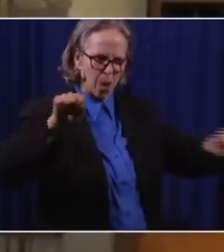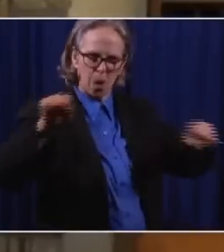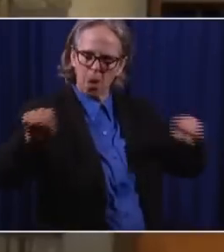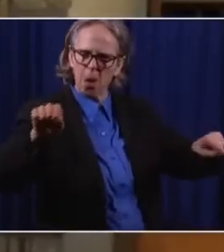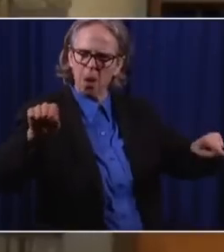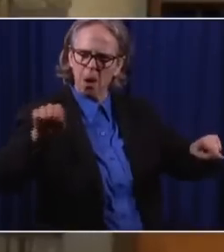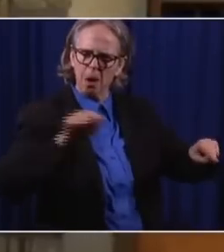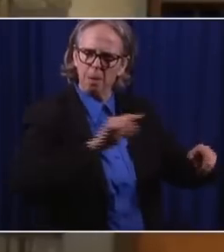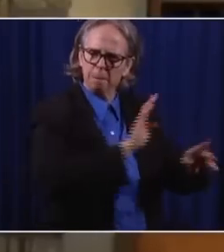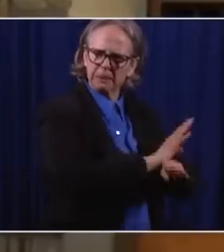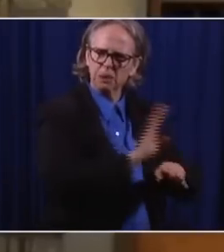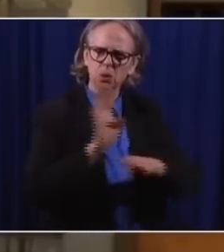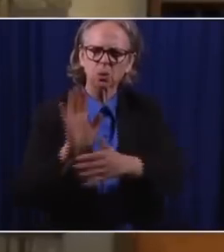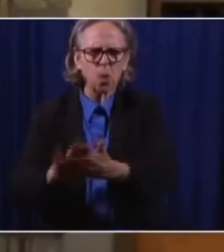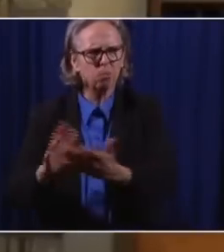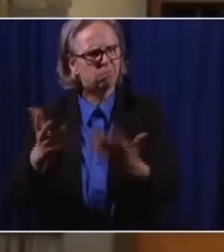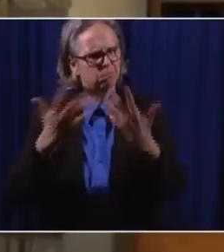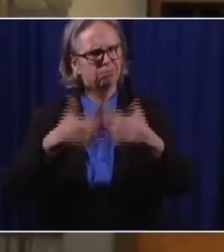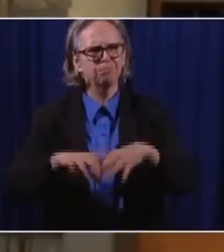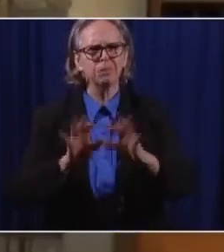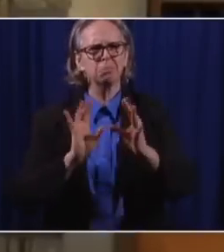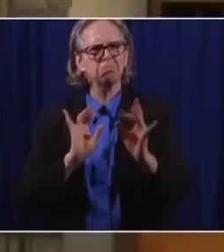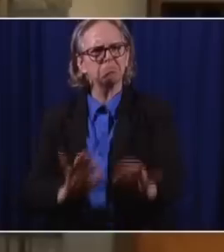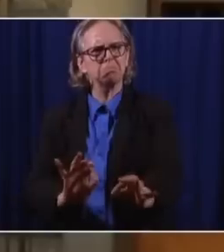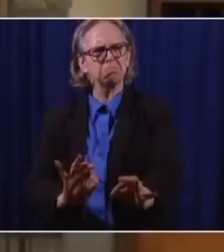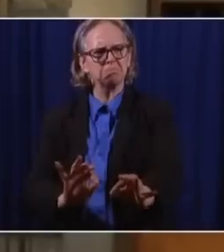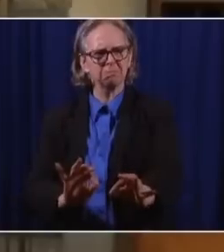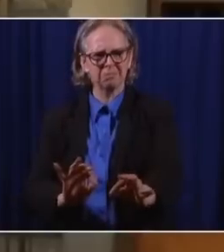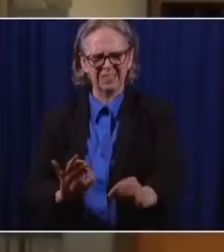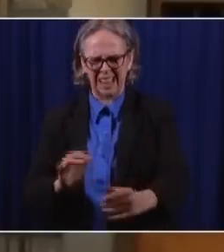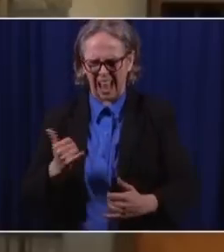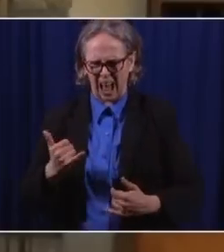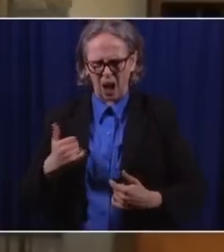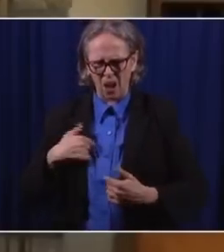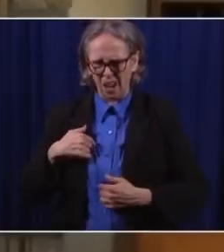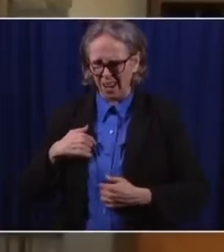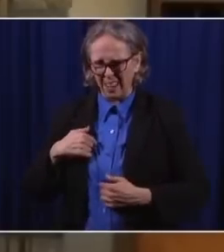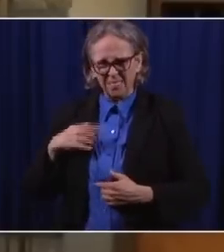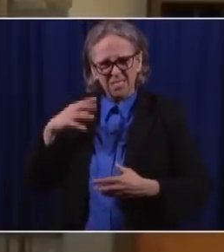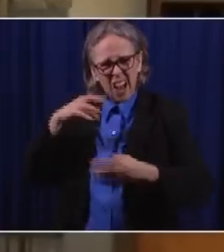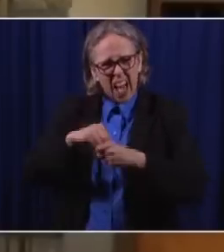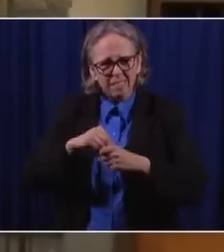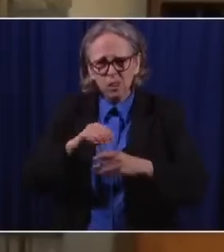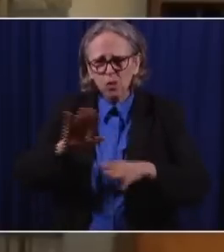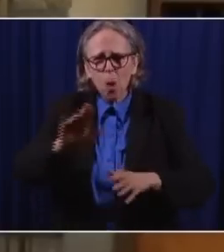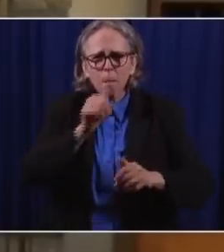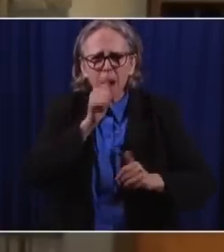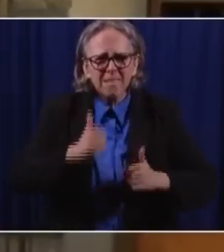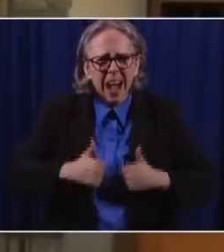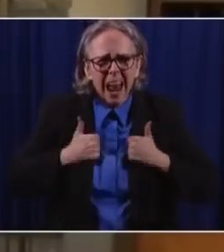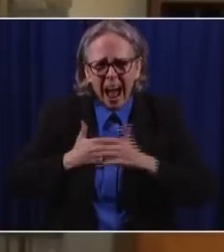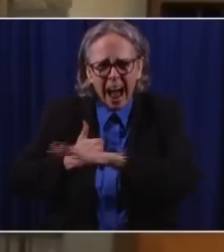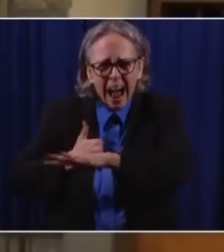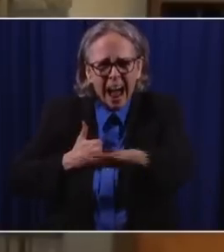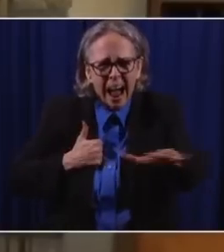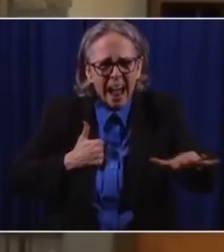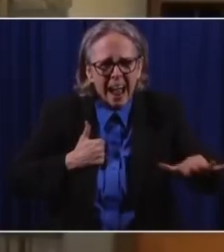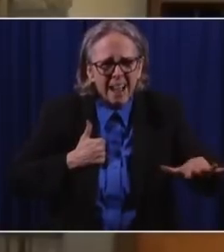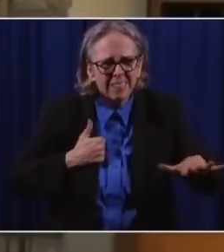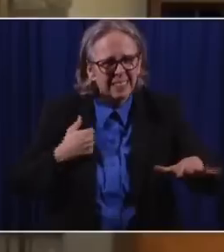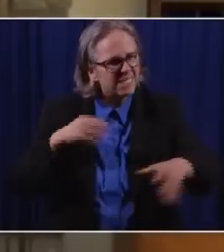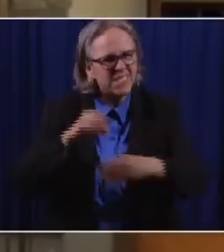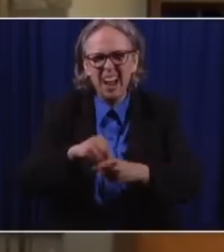put a mask order on and we've had difficulty enforcing it, we are not seeing the same results. And